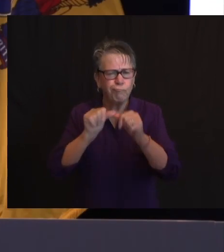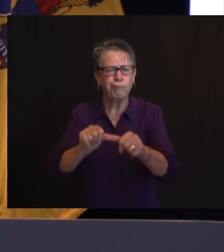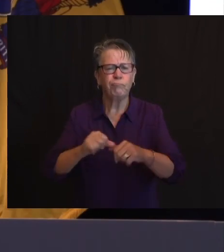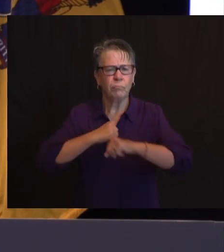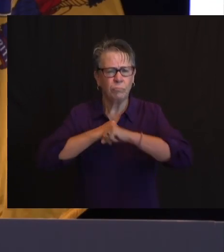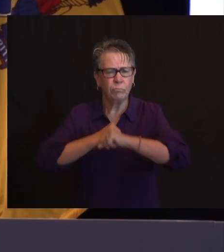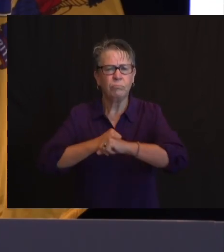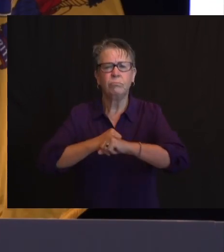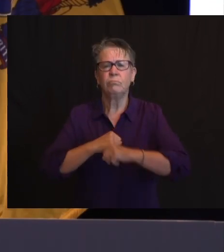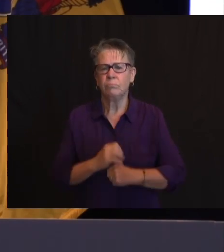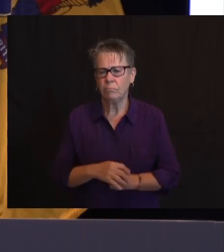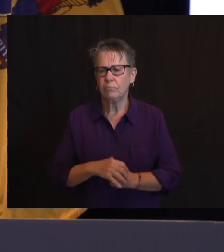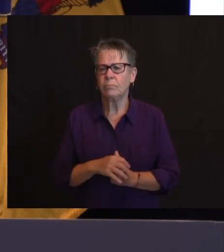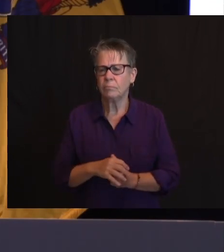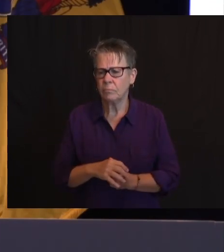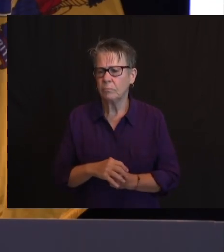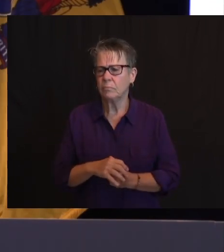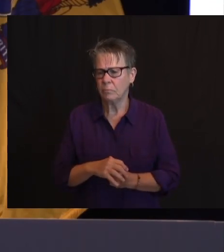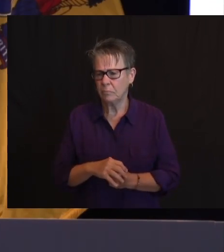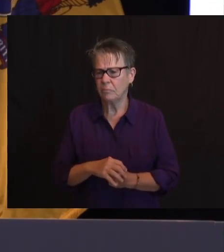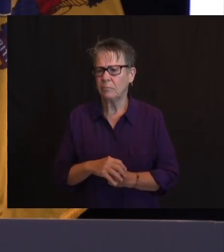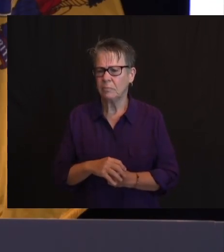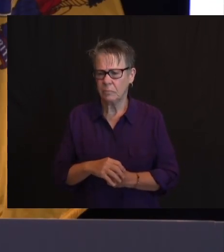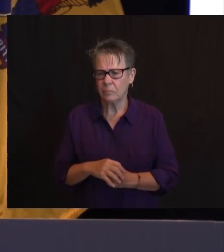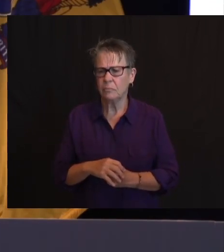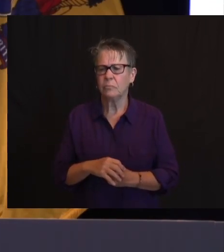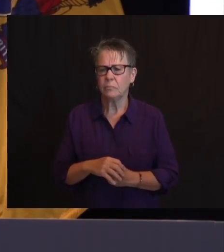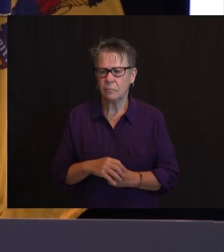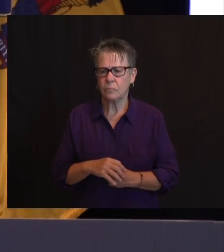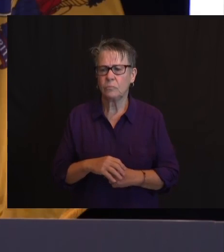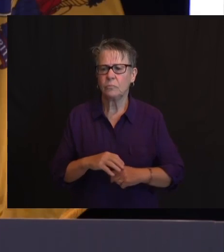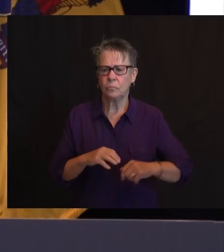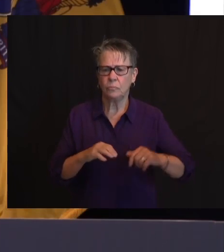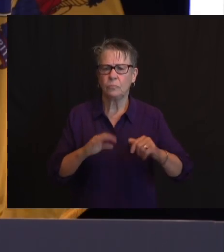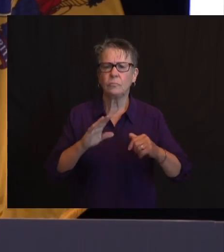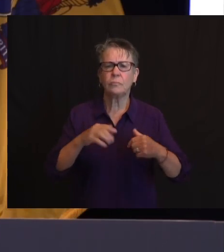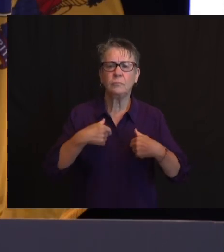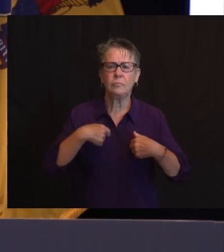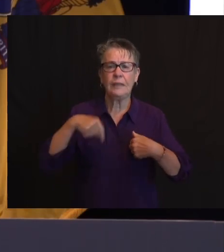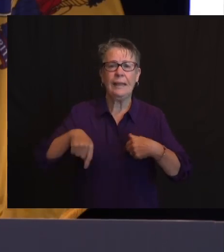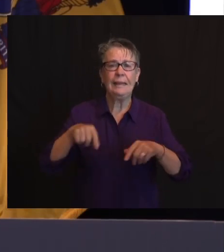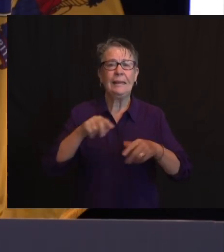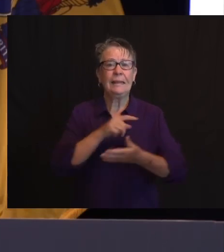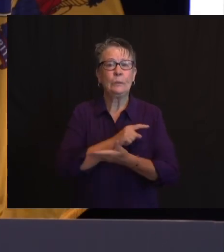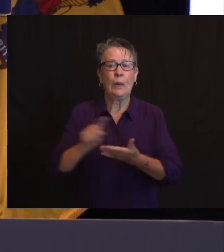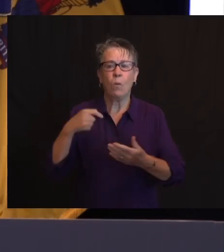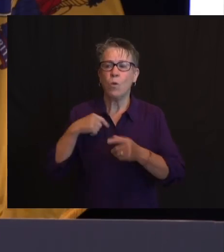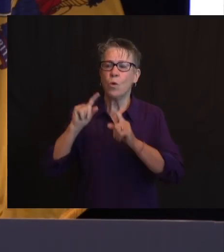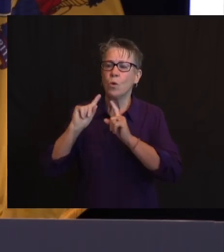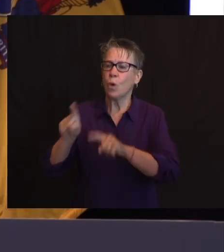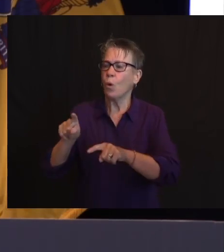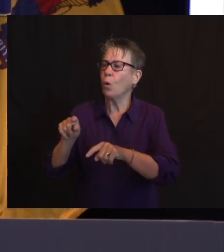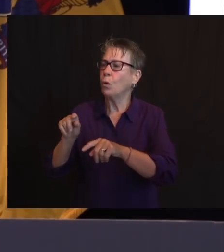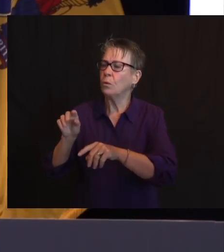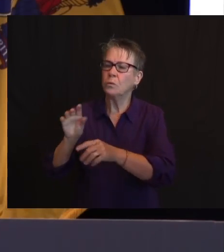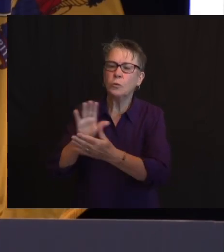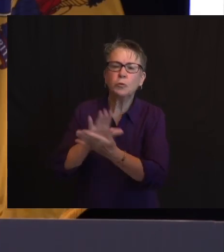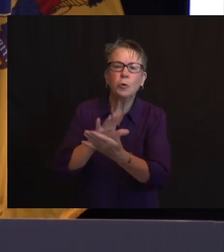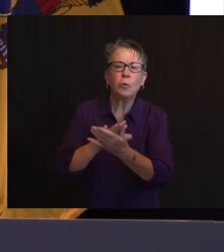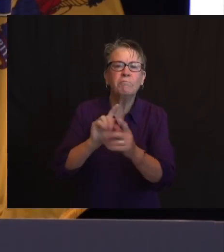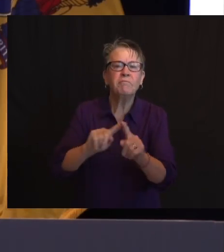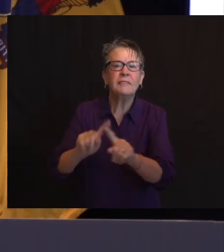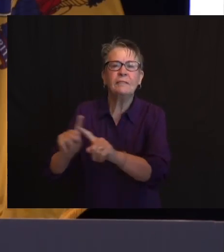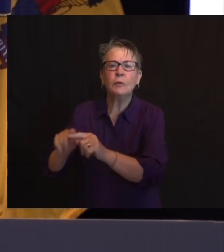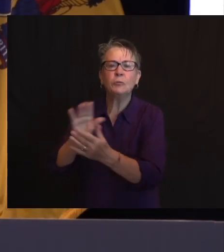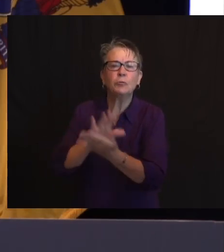school this week, trying to sort of go around. We continue to dine. I've stayed outside